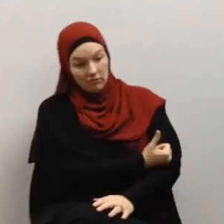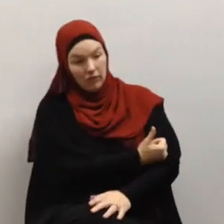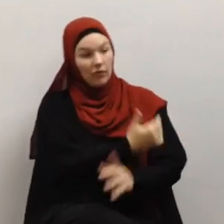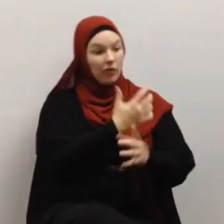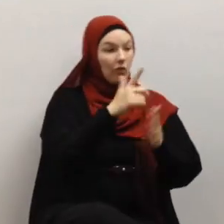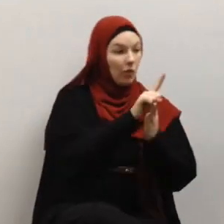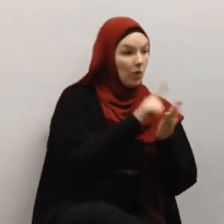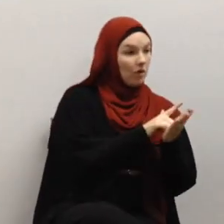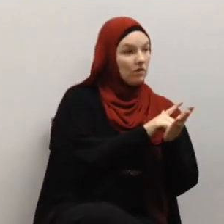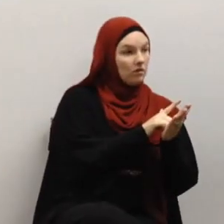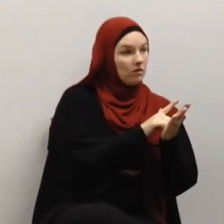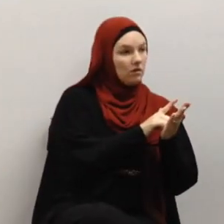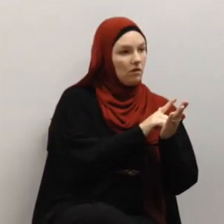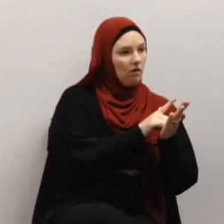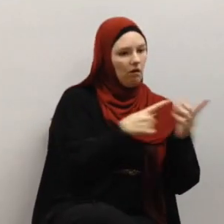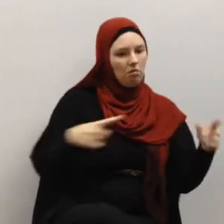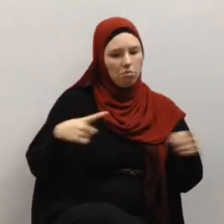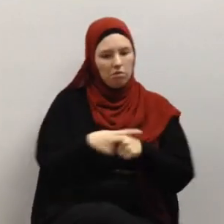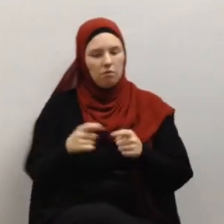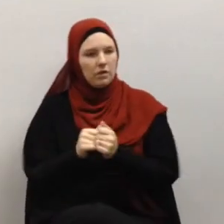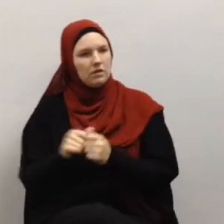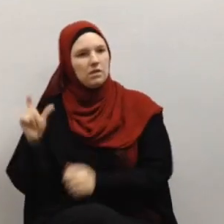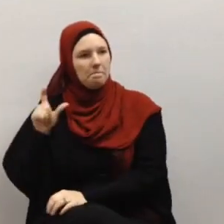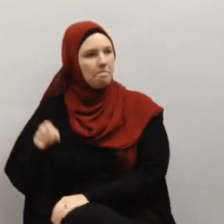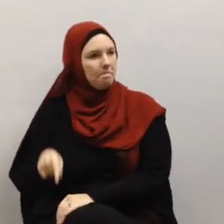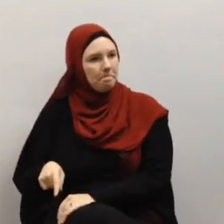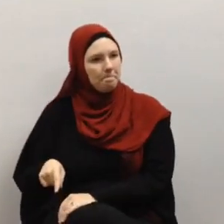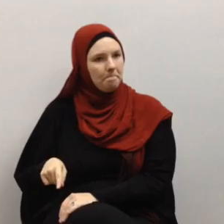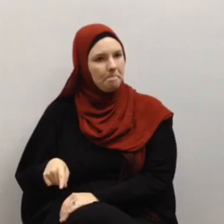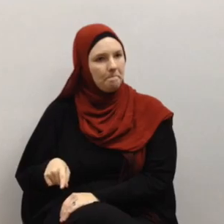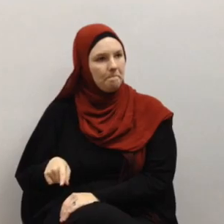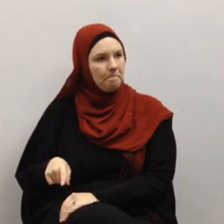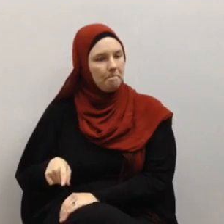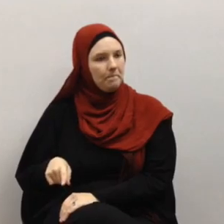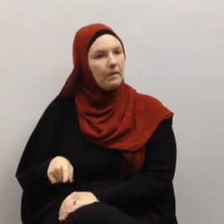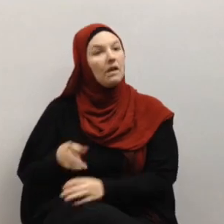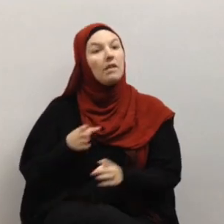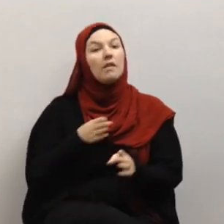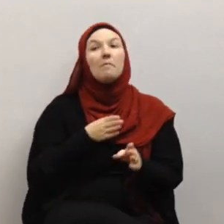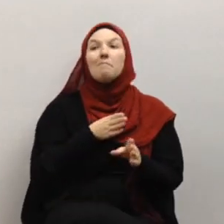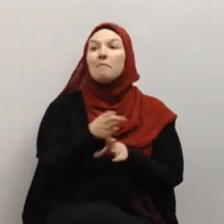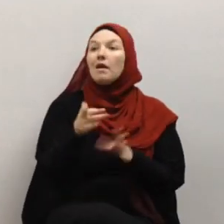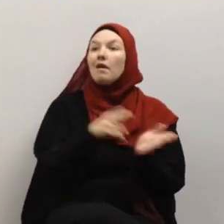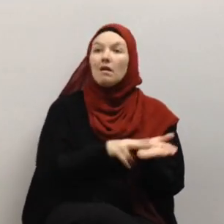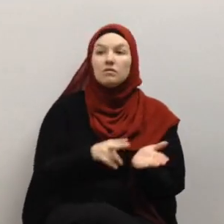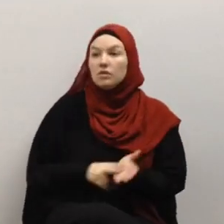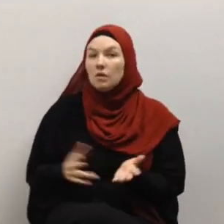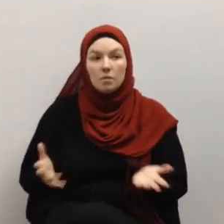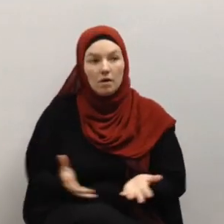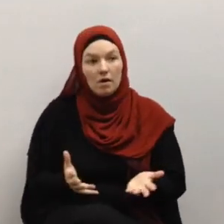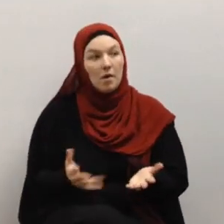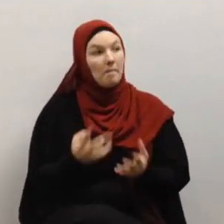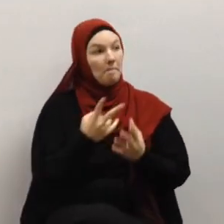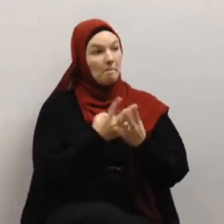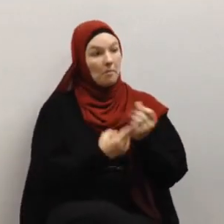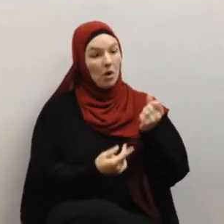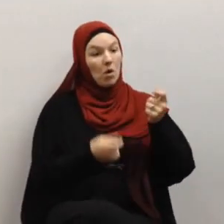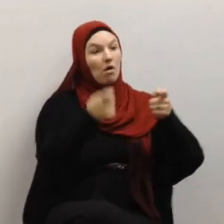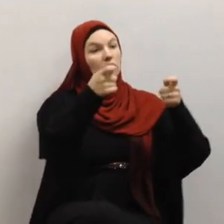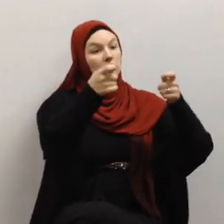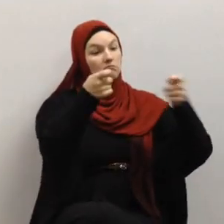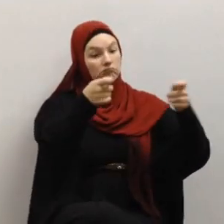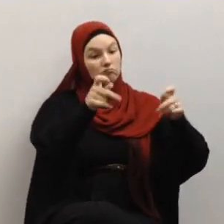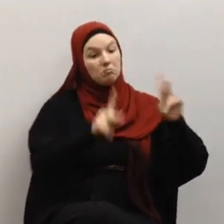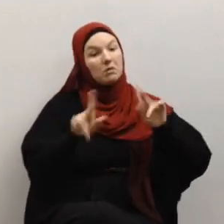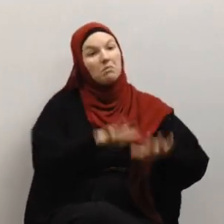Islam. Because the primary main contract is that both the ruled and the rulers in a Muslim